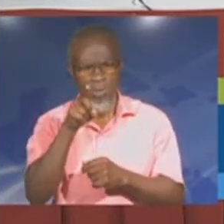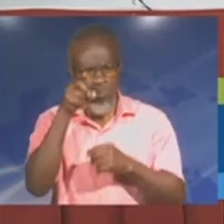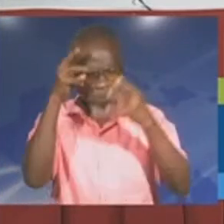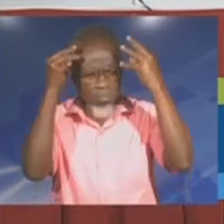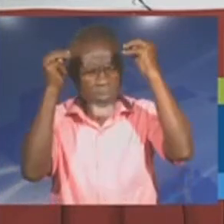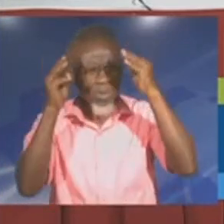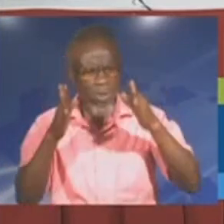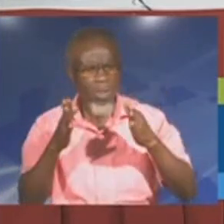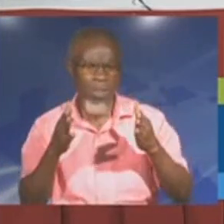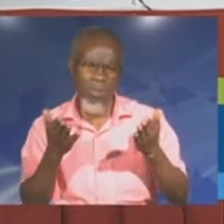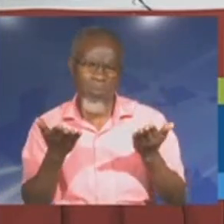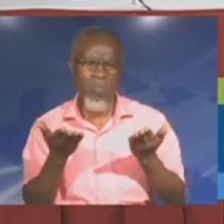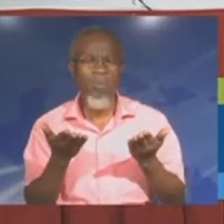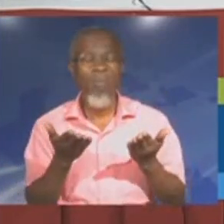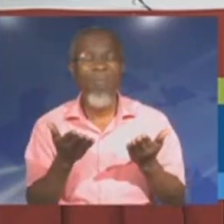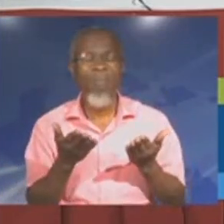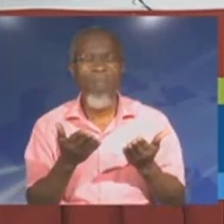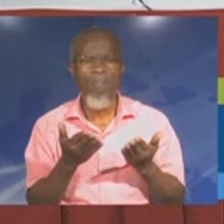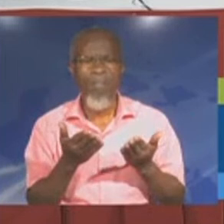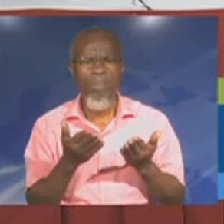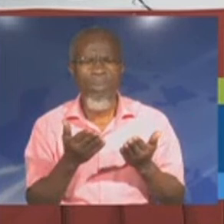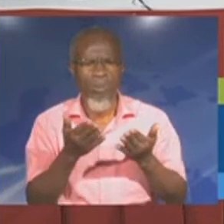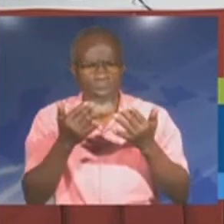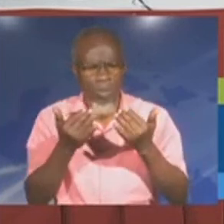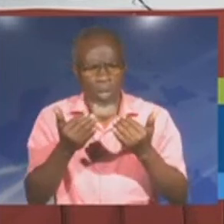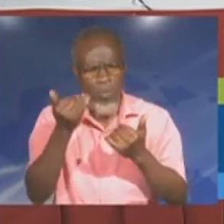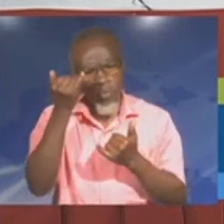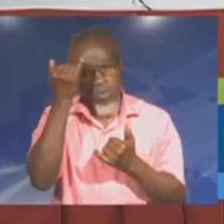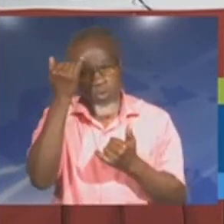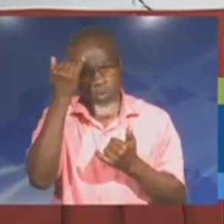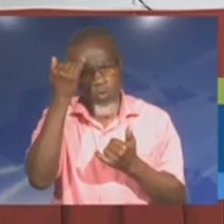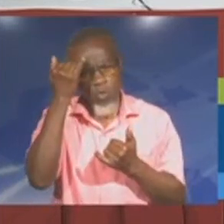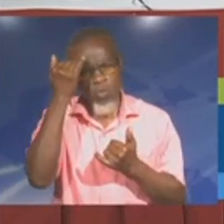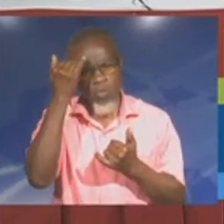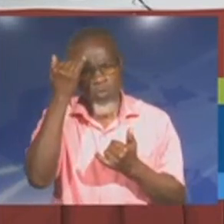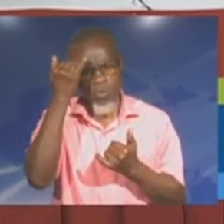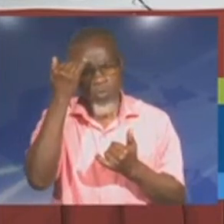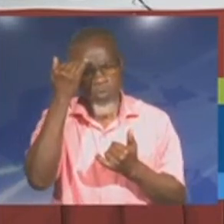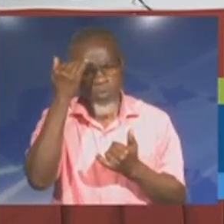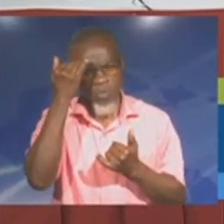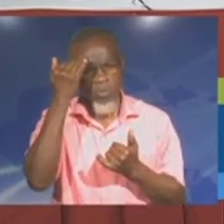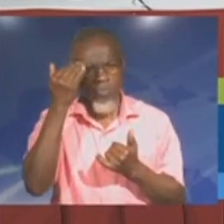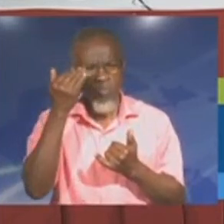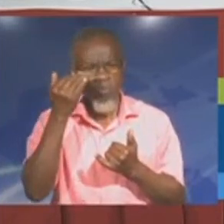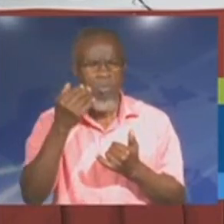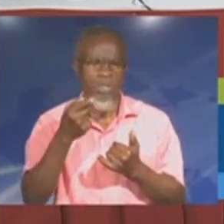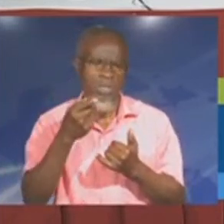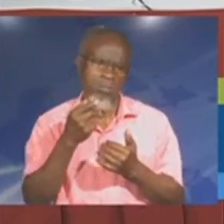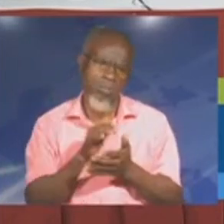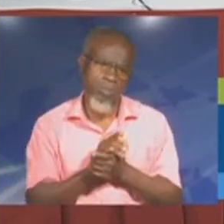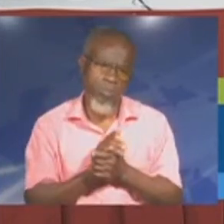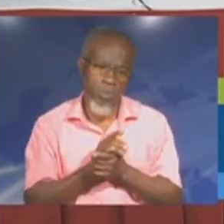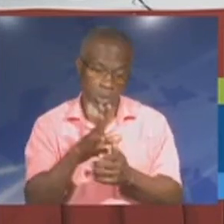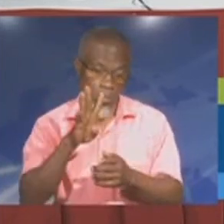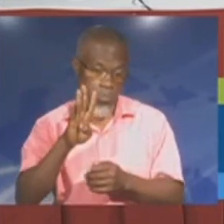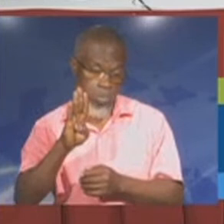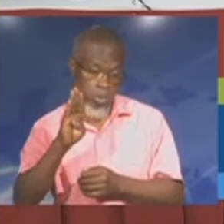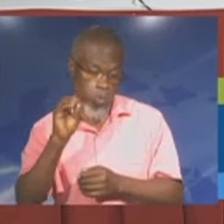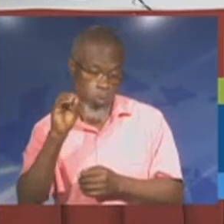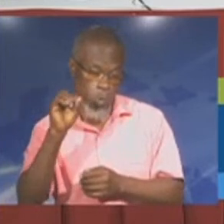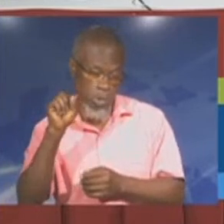Minister, in light of the Pfizer booster rollout for the 12 to 18, would we need to